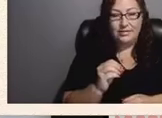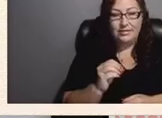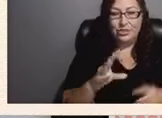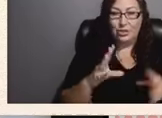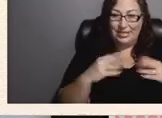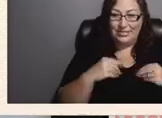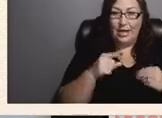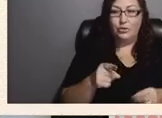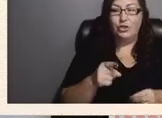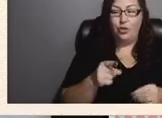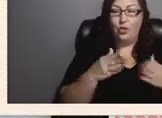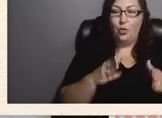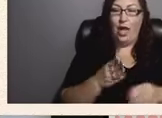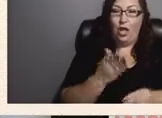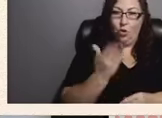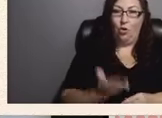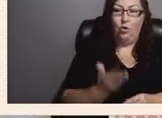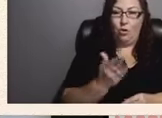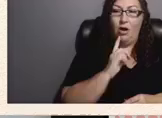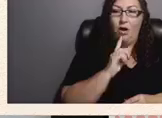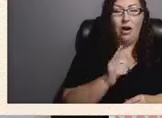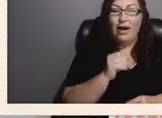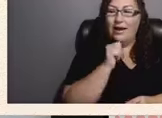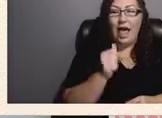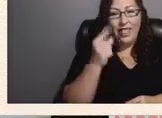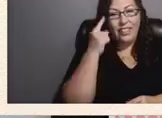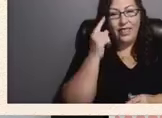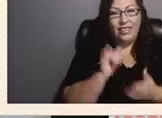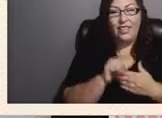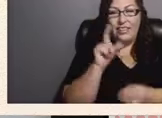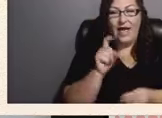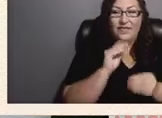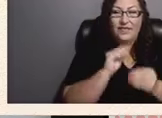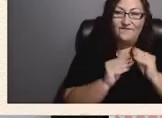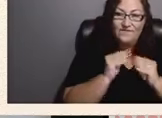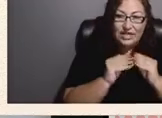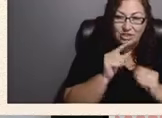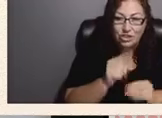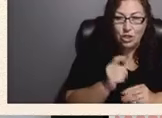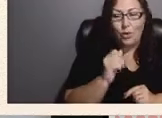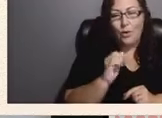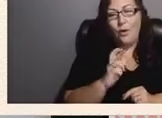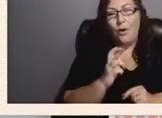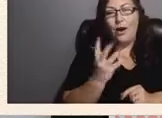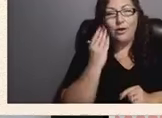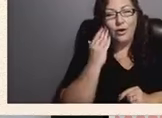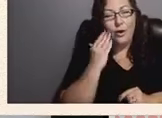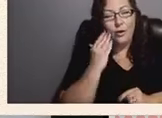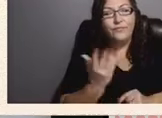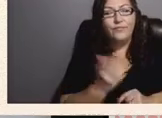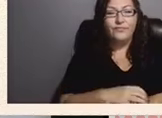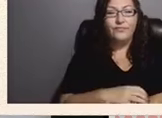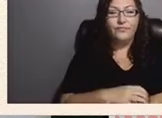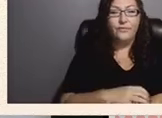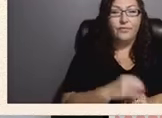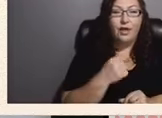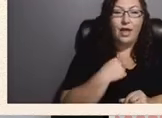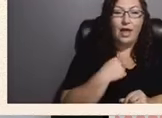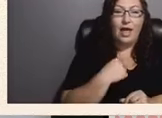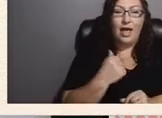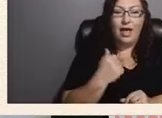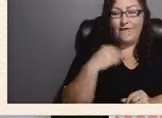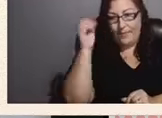way that you are, and not think that they have to fix you, or I'm of the opinion that